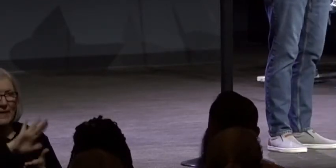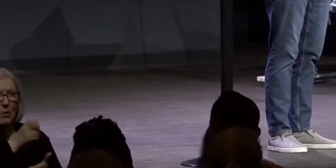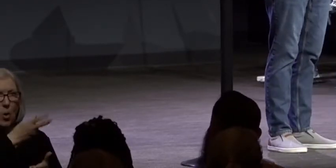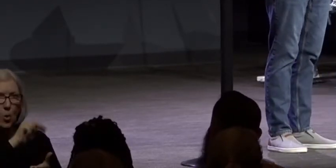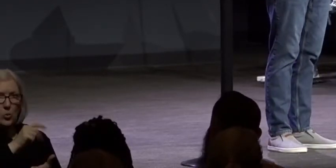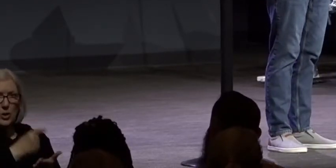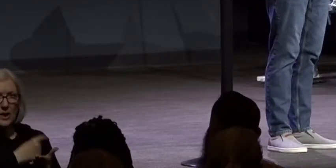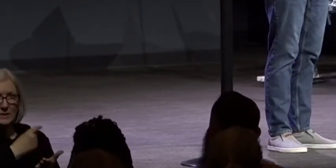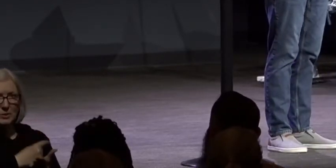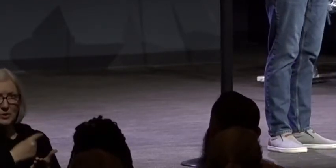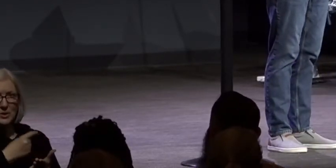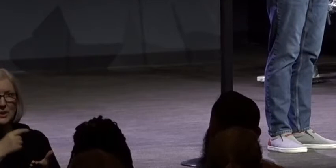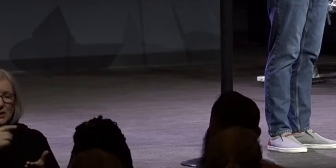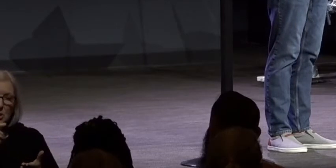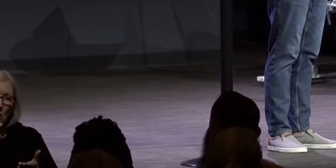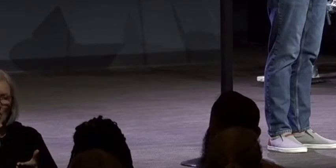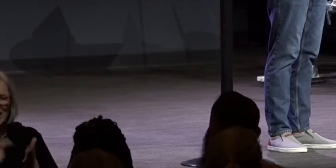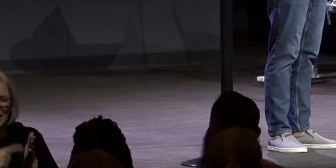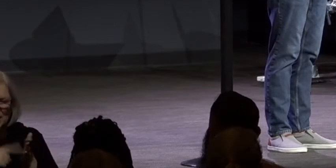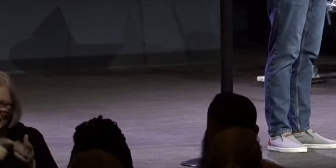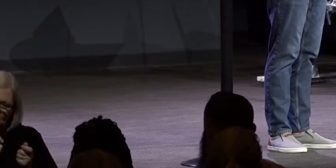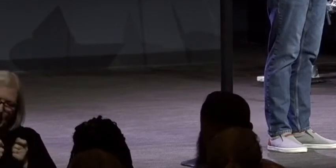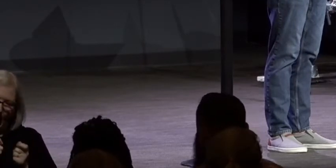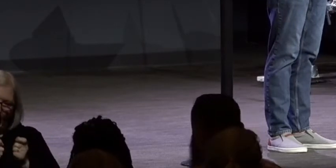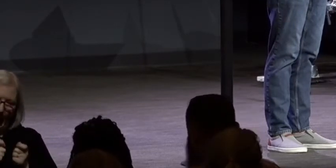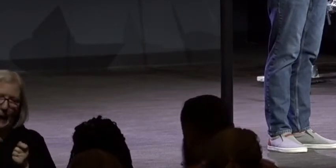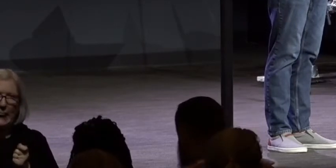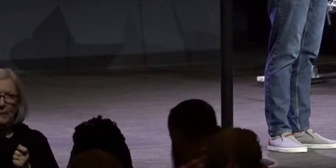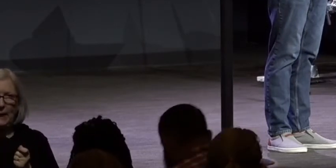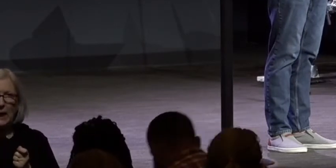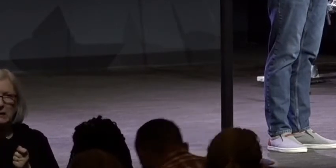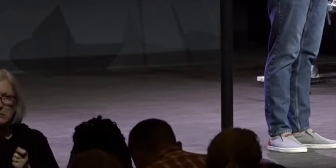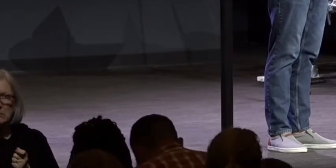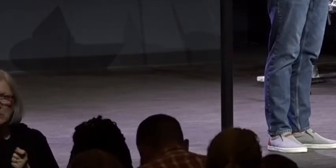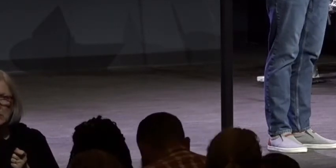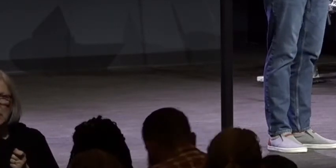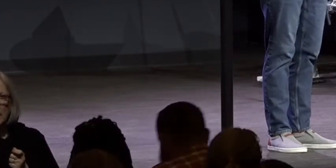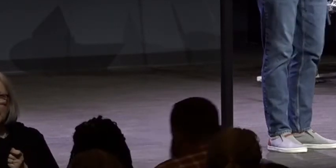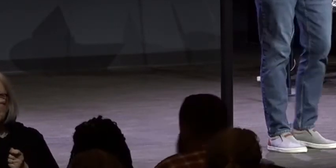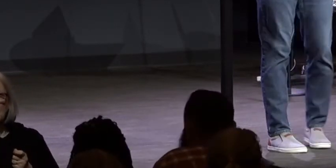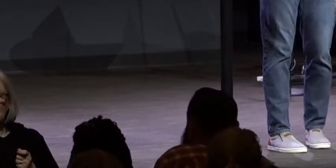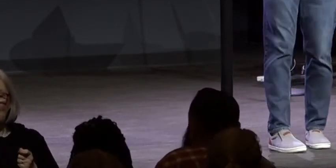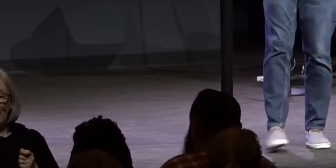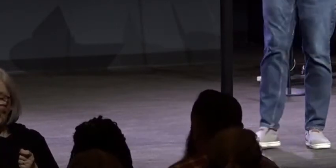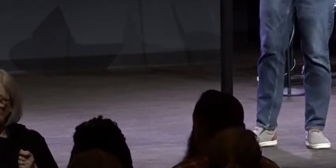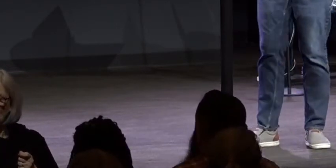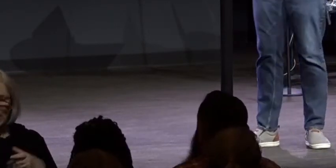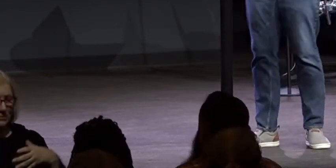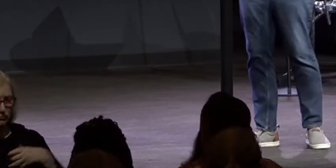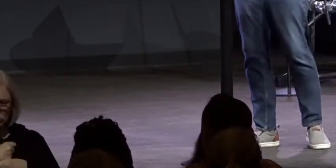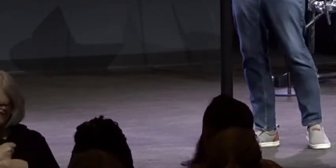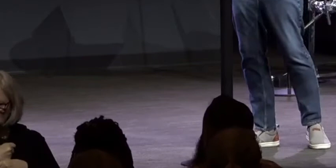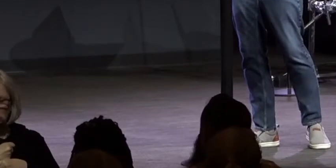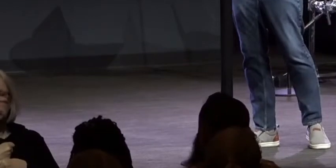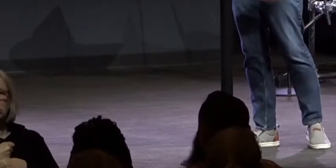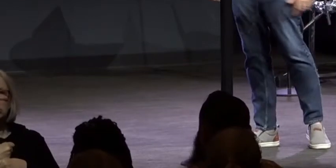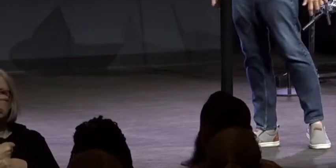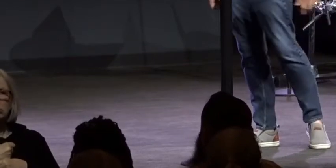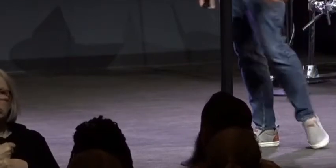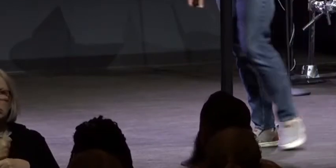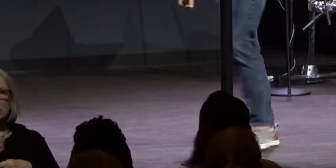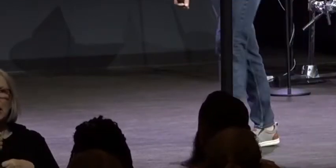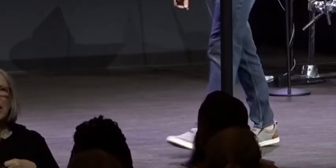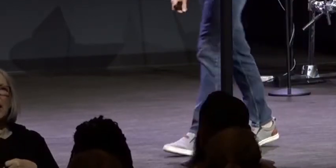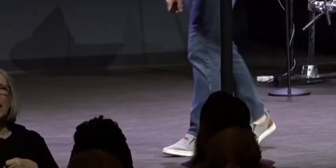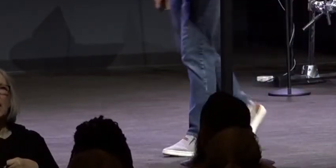guy who is like doing his own thing. Yeah, well, then this woman came up, touched him, and then Jesus healed this little girl, went on his way, and goes back to his thing because he wants to take you on a train